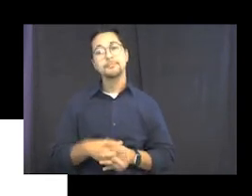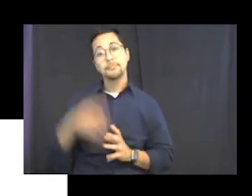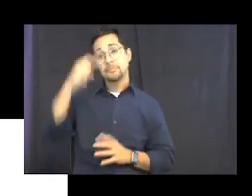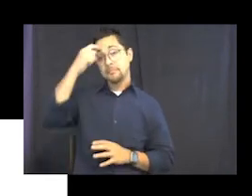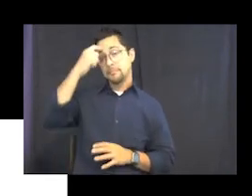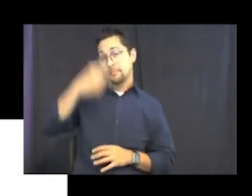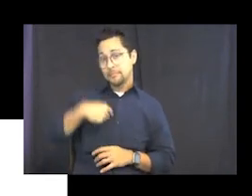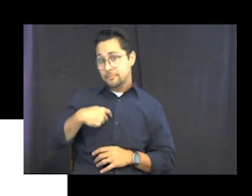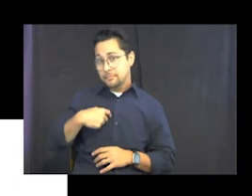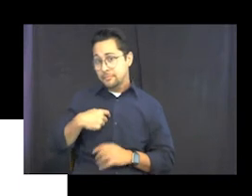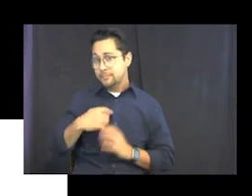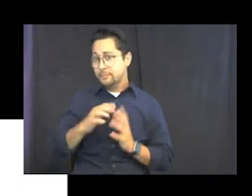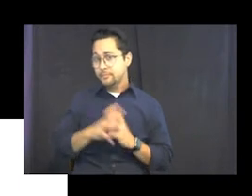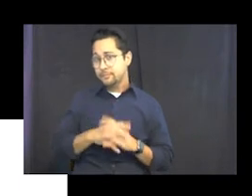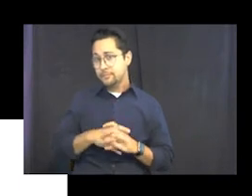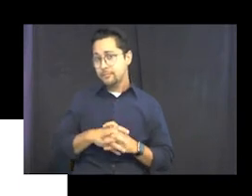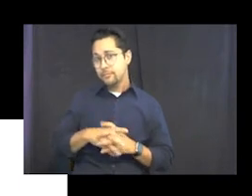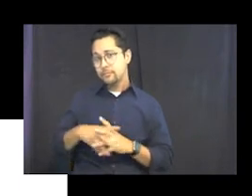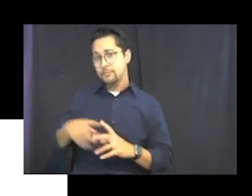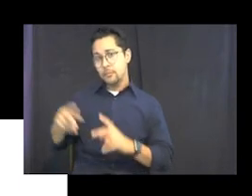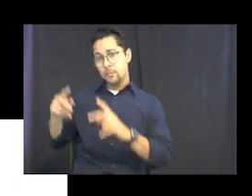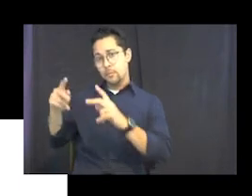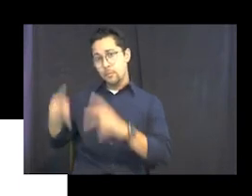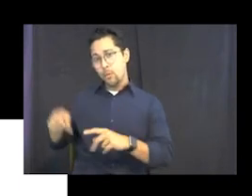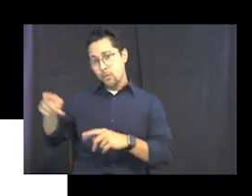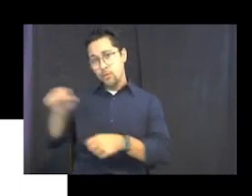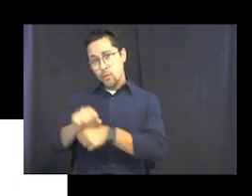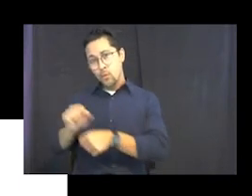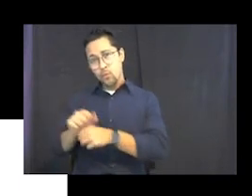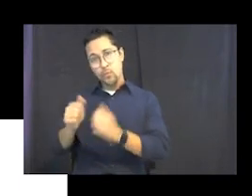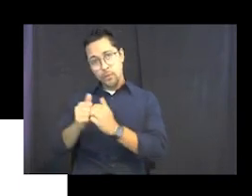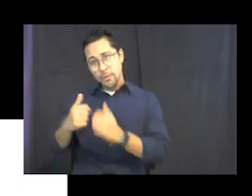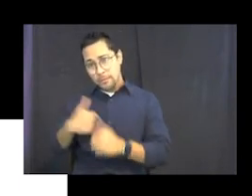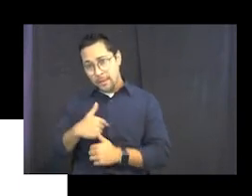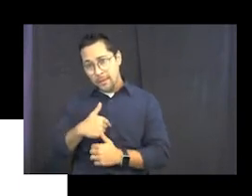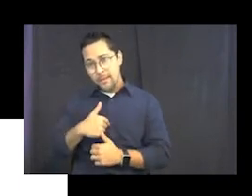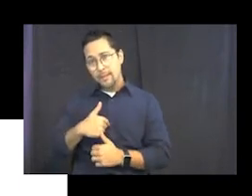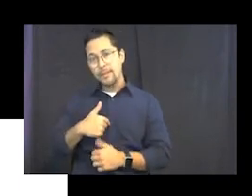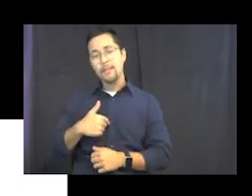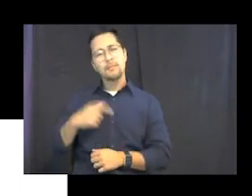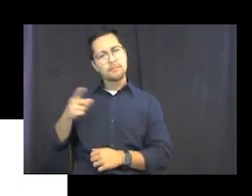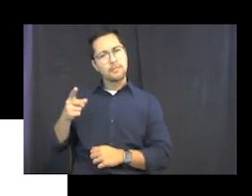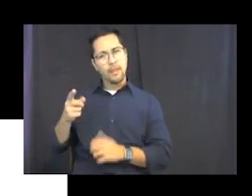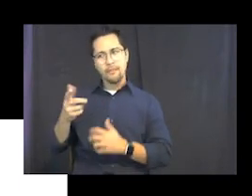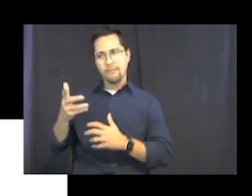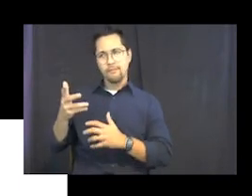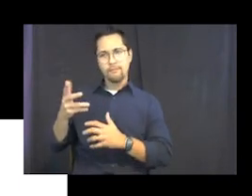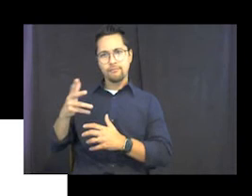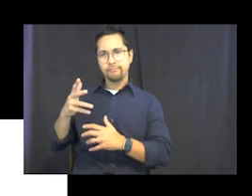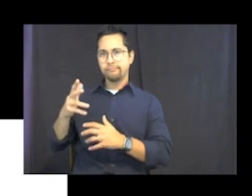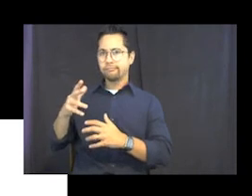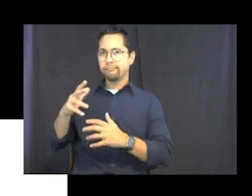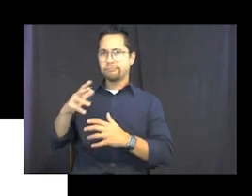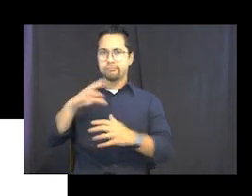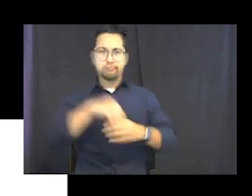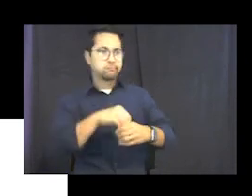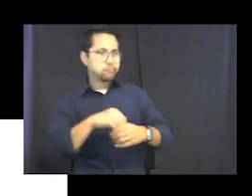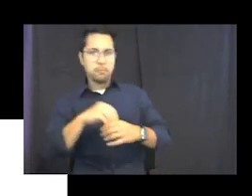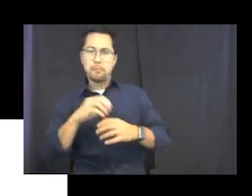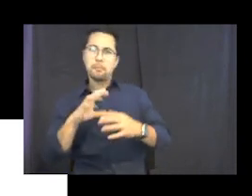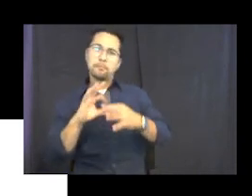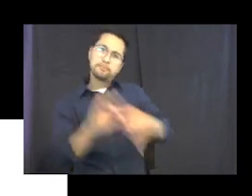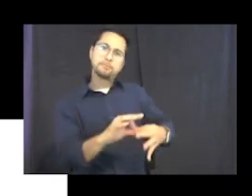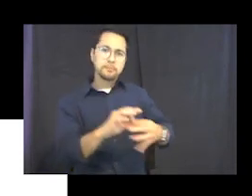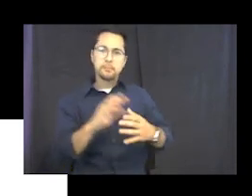For me, the person that works with me has become a part of our family, has